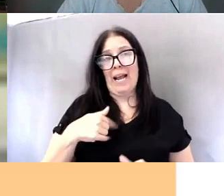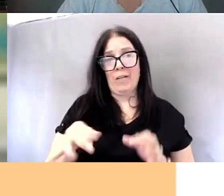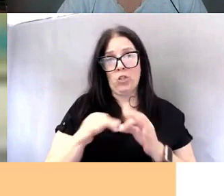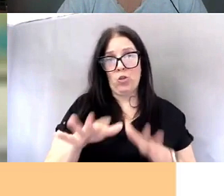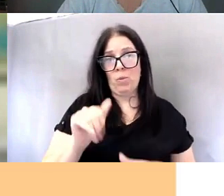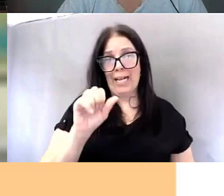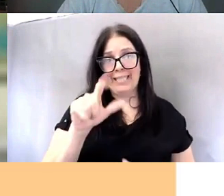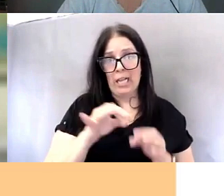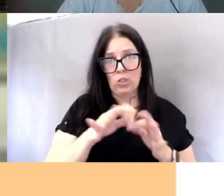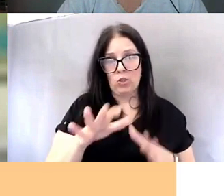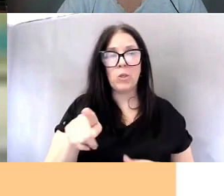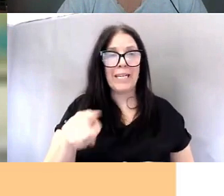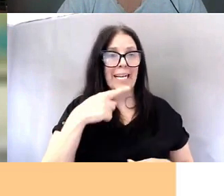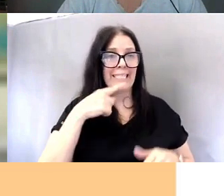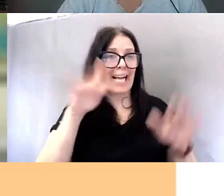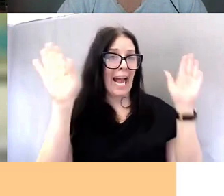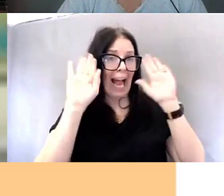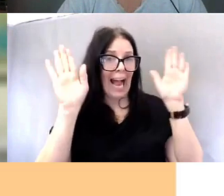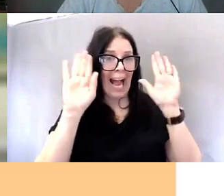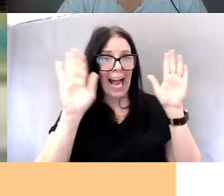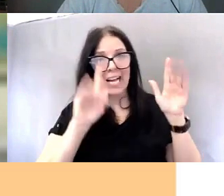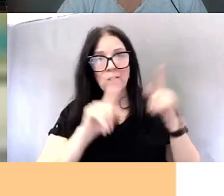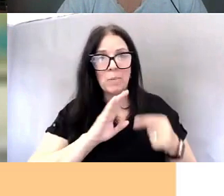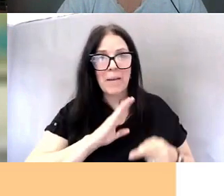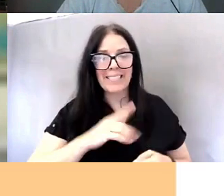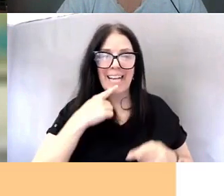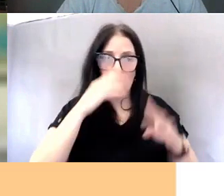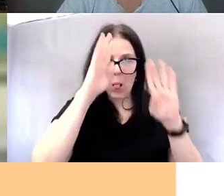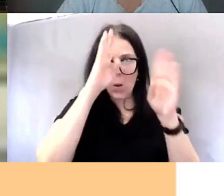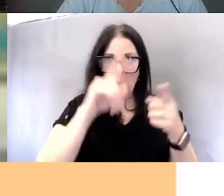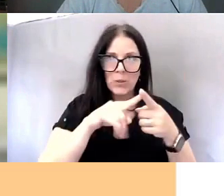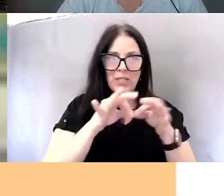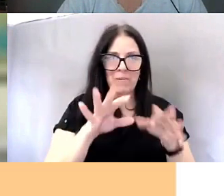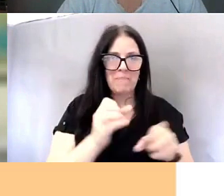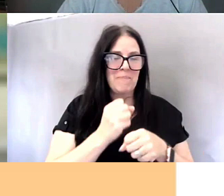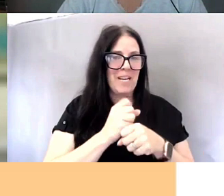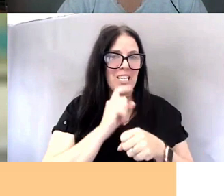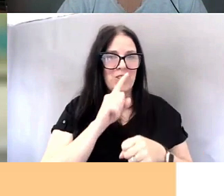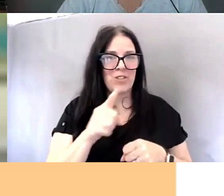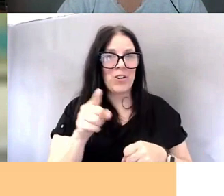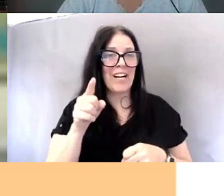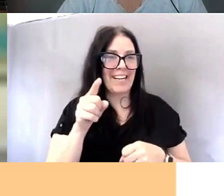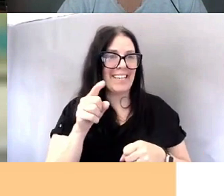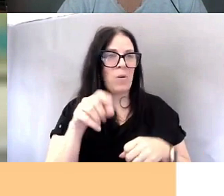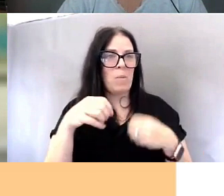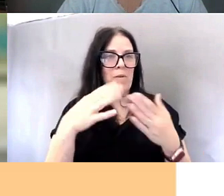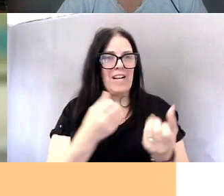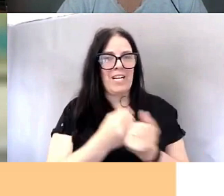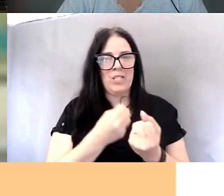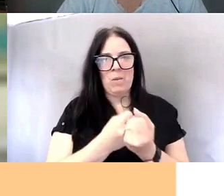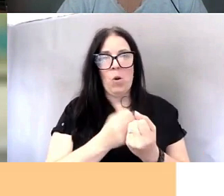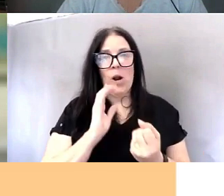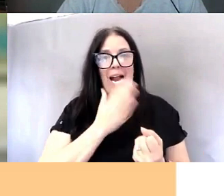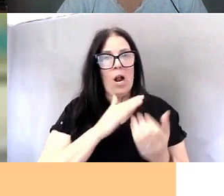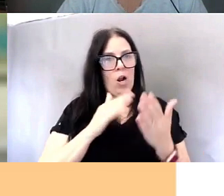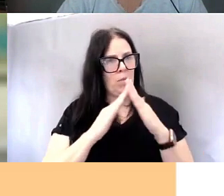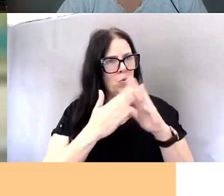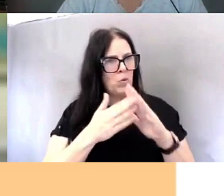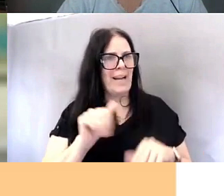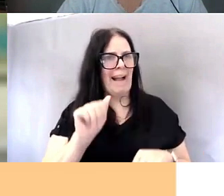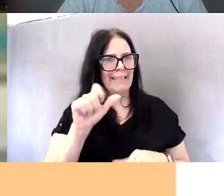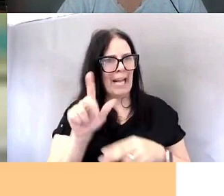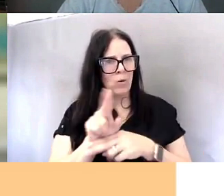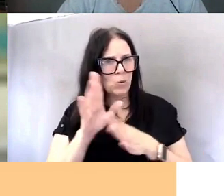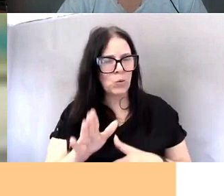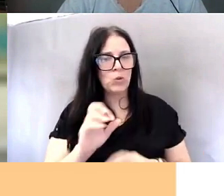So wave to Rebecca if you can. This is just to say hello and make sure that we provide the support to our community.